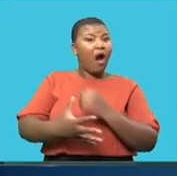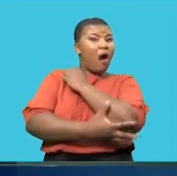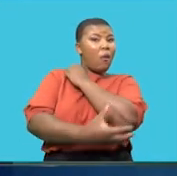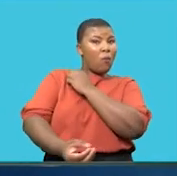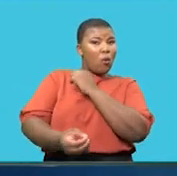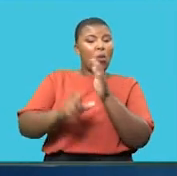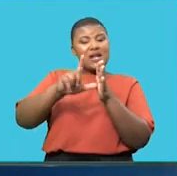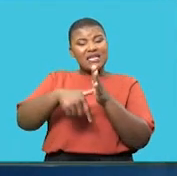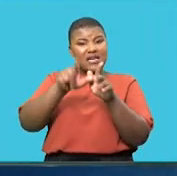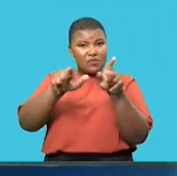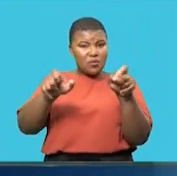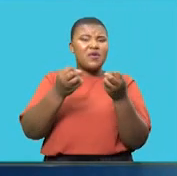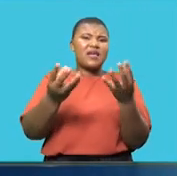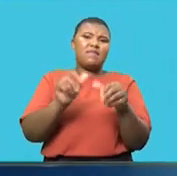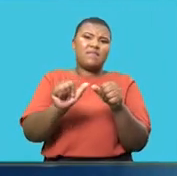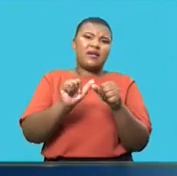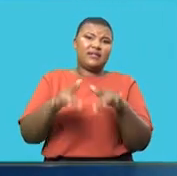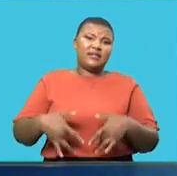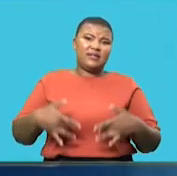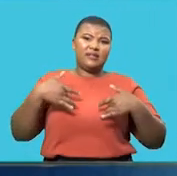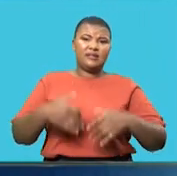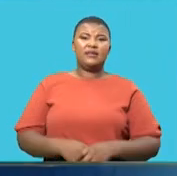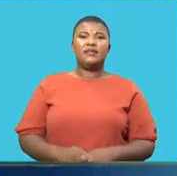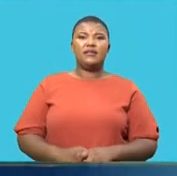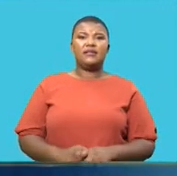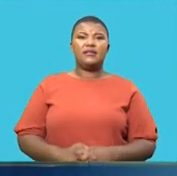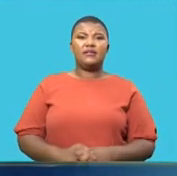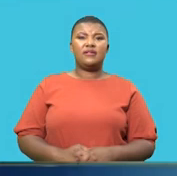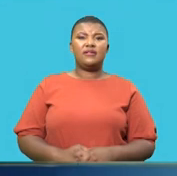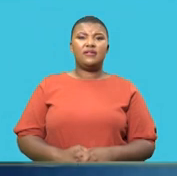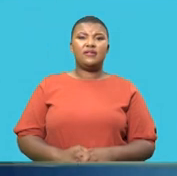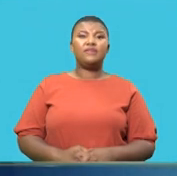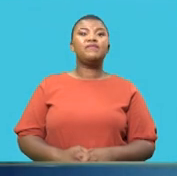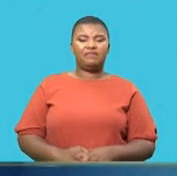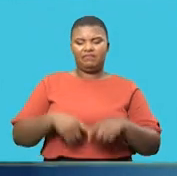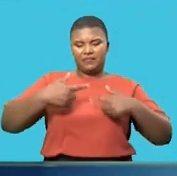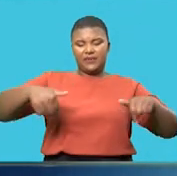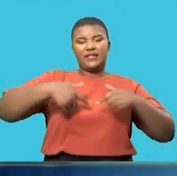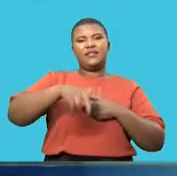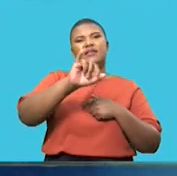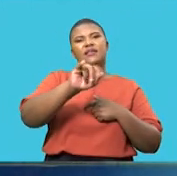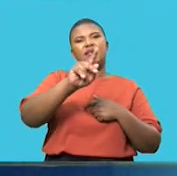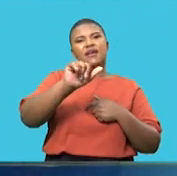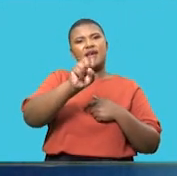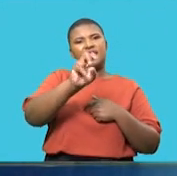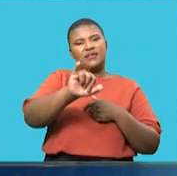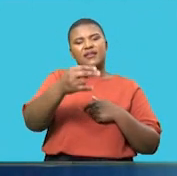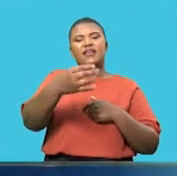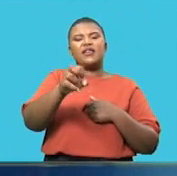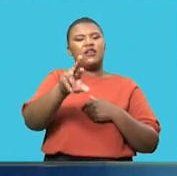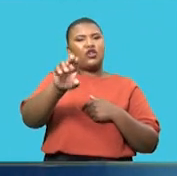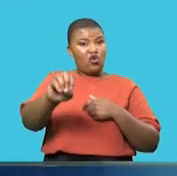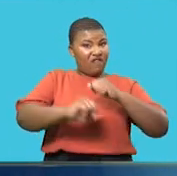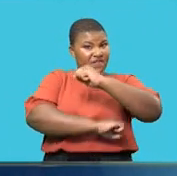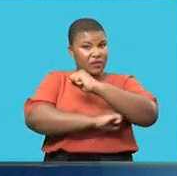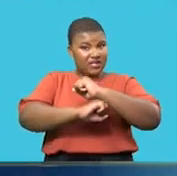ngonjalo nabakhubazekile. Ririmuke guru namusirine sakasihiro ririkhabata kale rodisa wheelchair